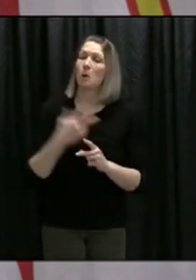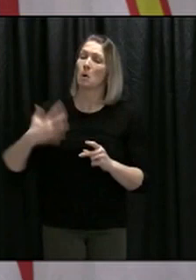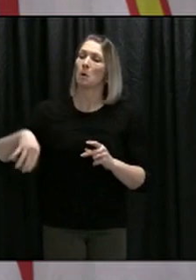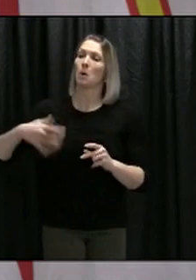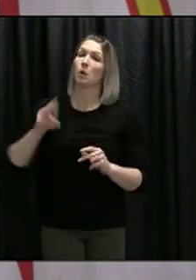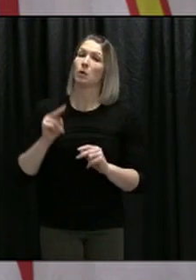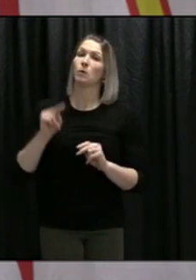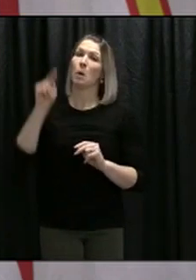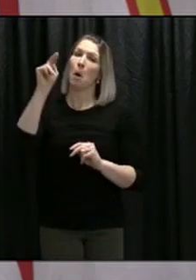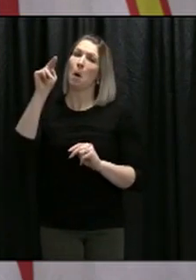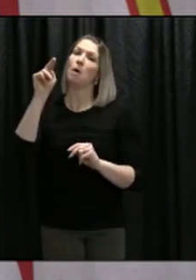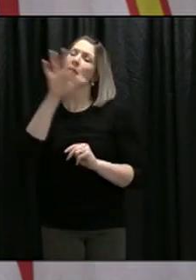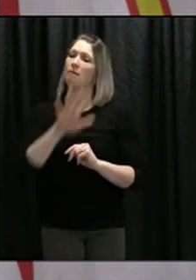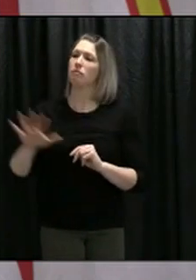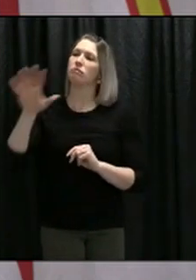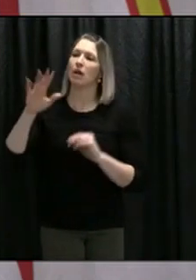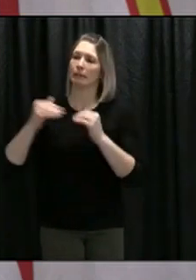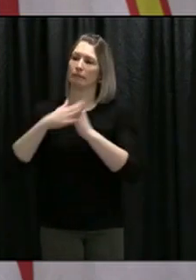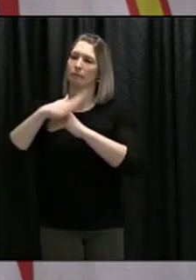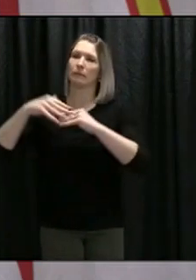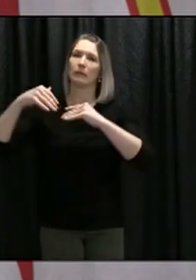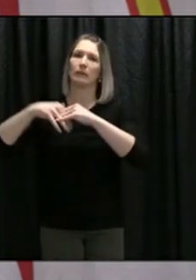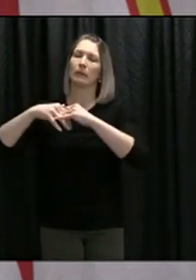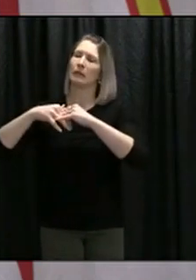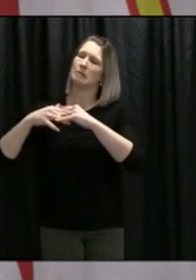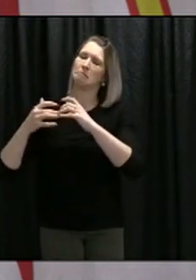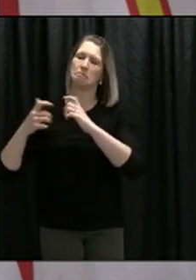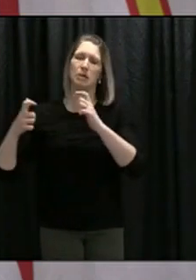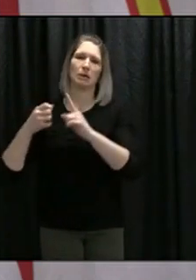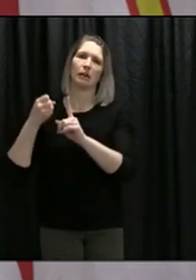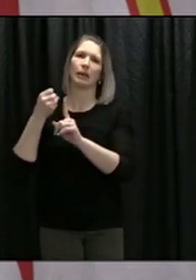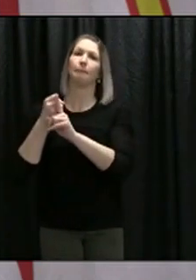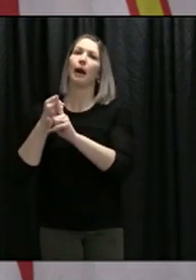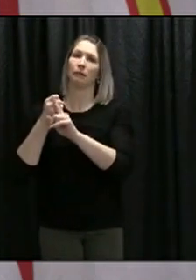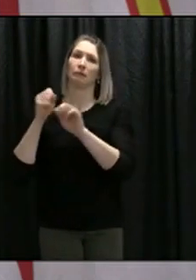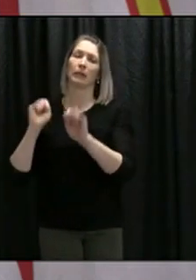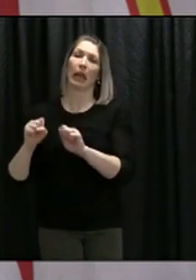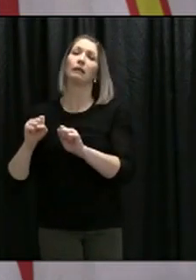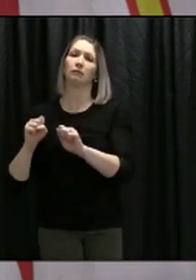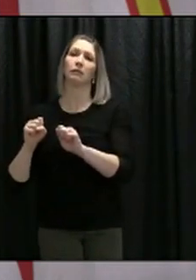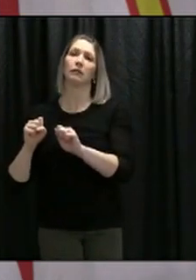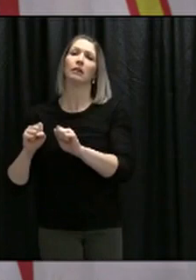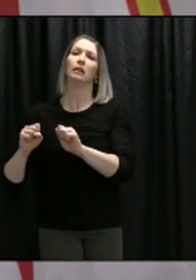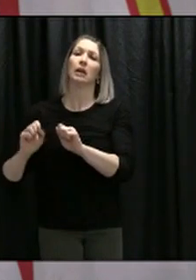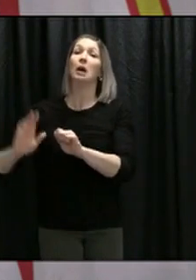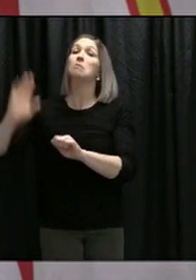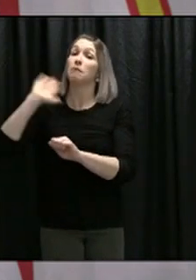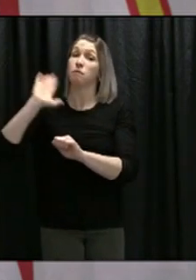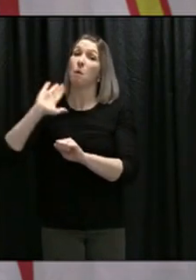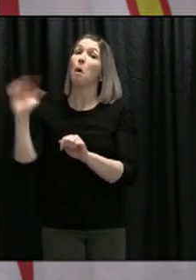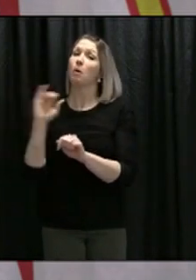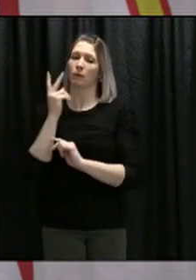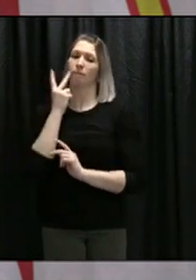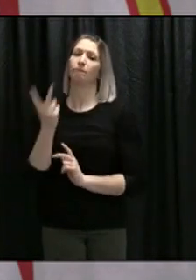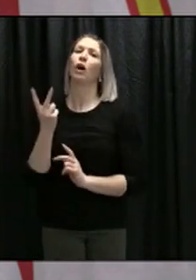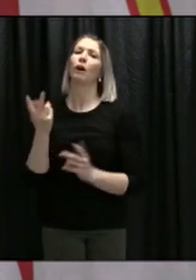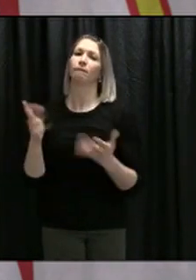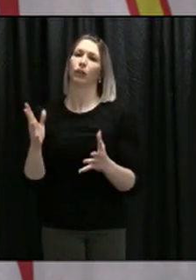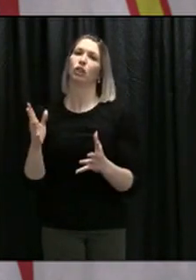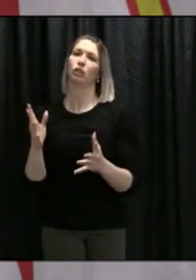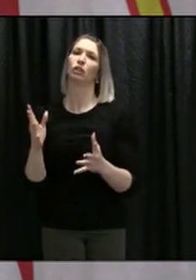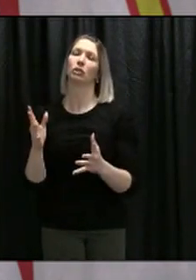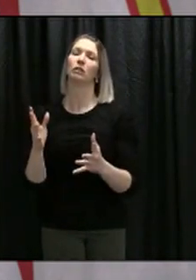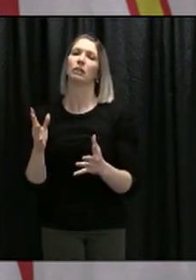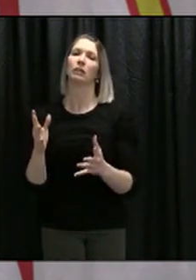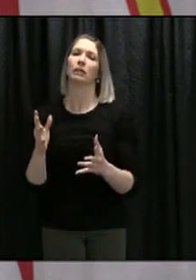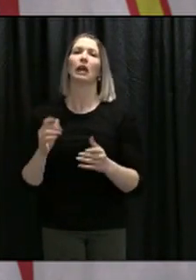communities. It can have a grave impact on the people that live there. So to contain the virus and keep it from